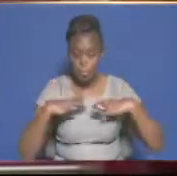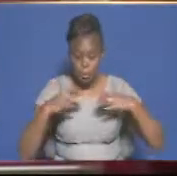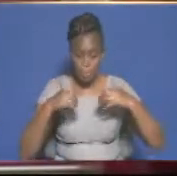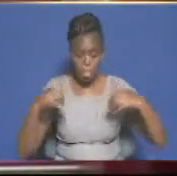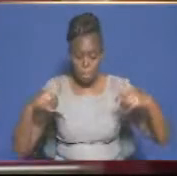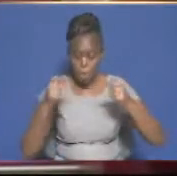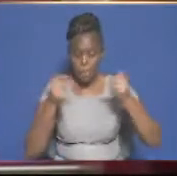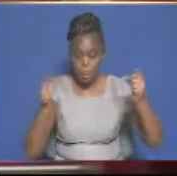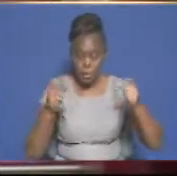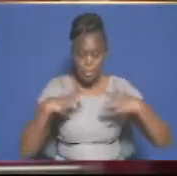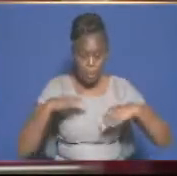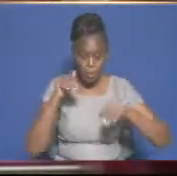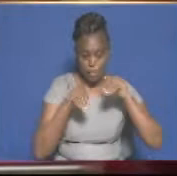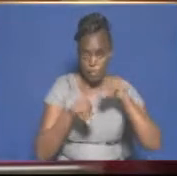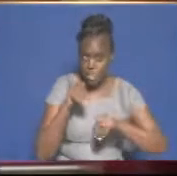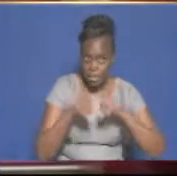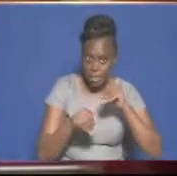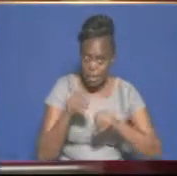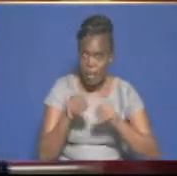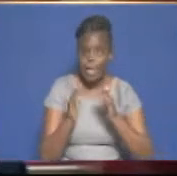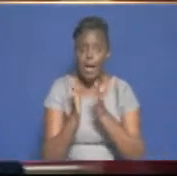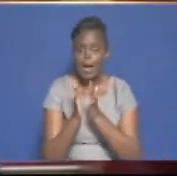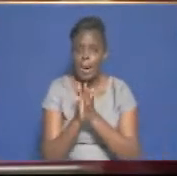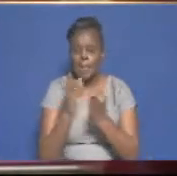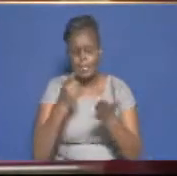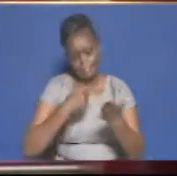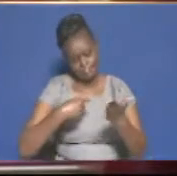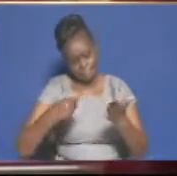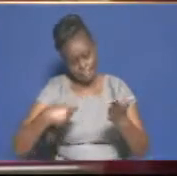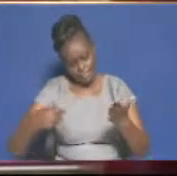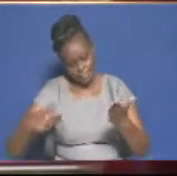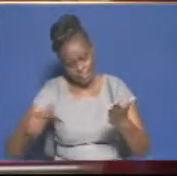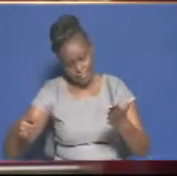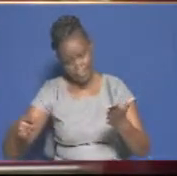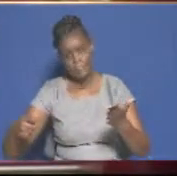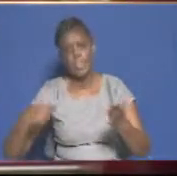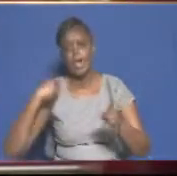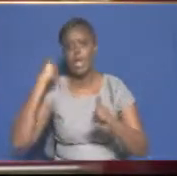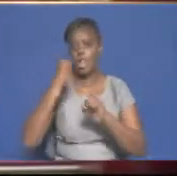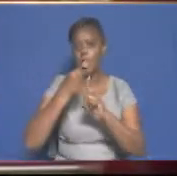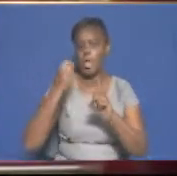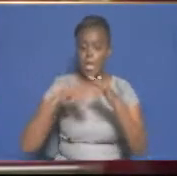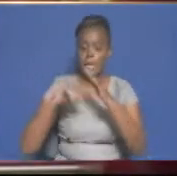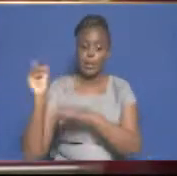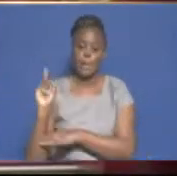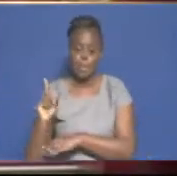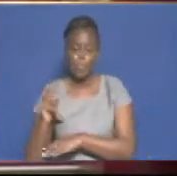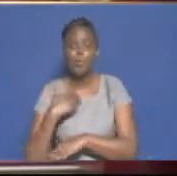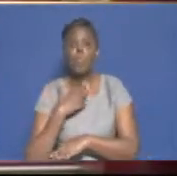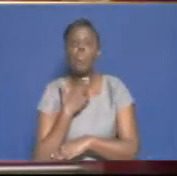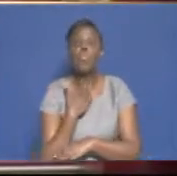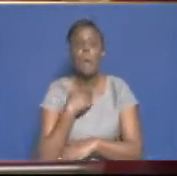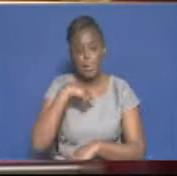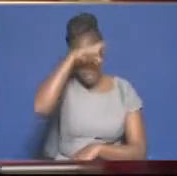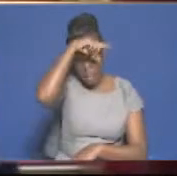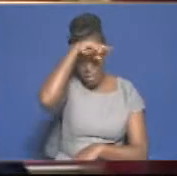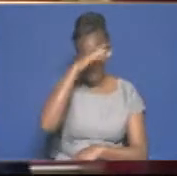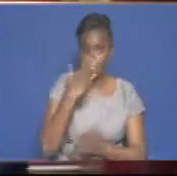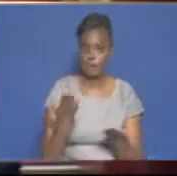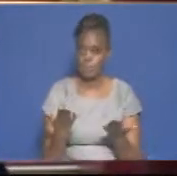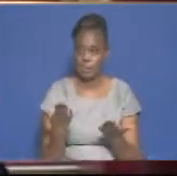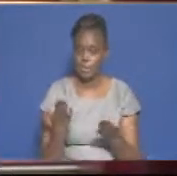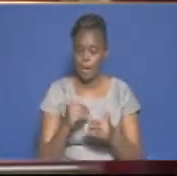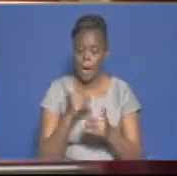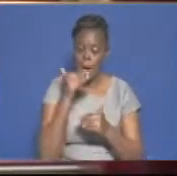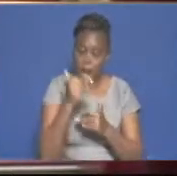And people voted and signed in the lobby that they want a degree. And immediately